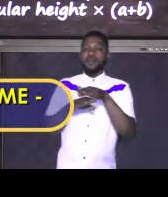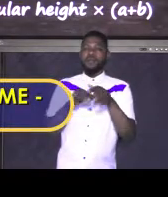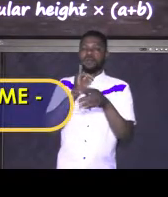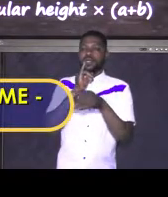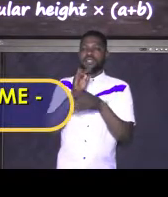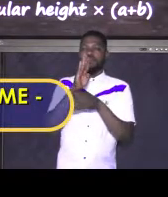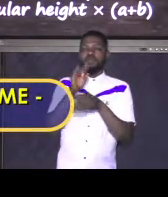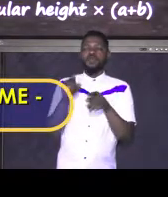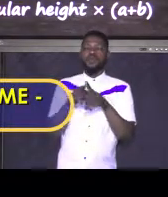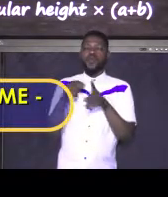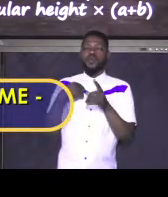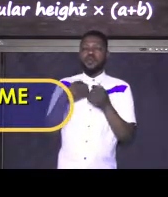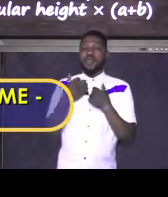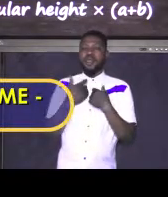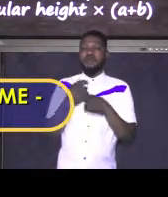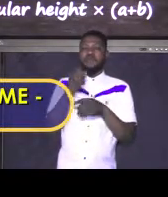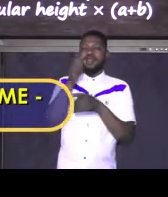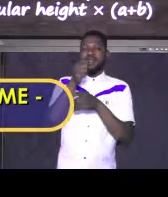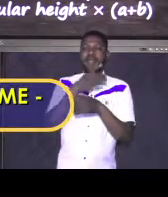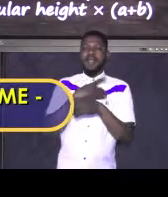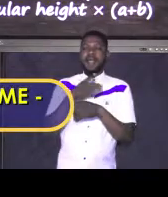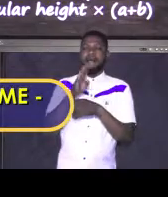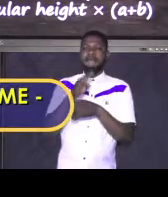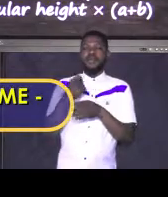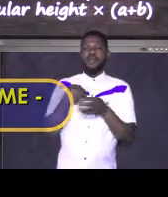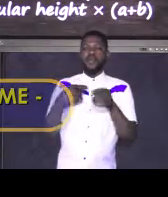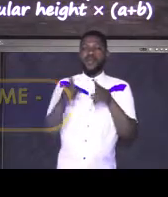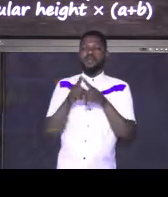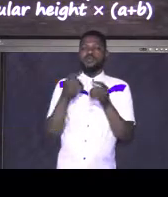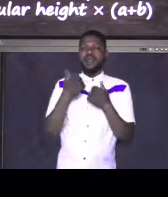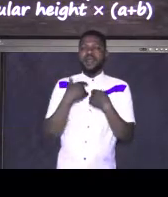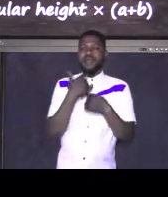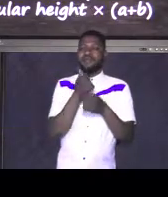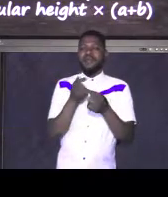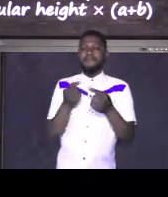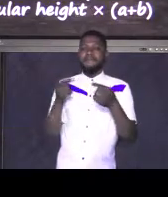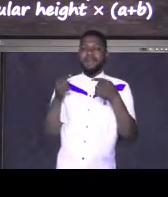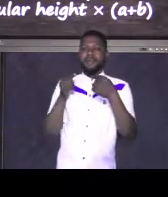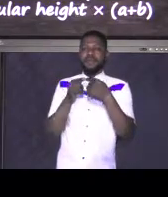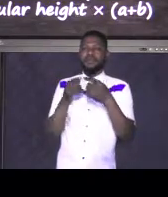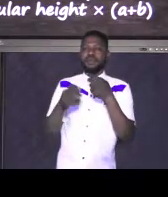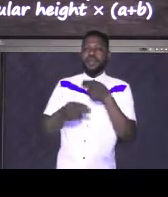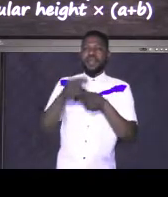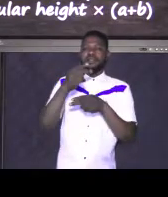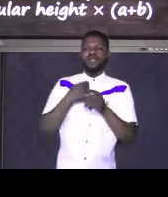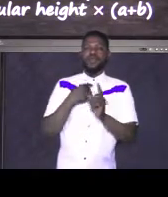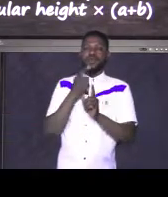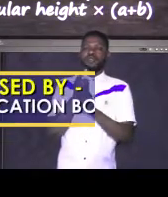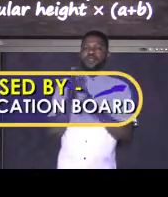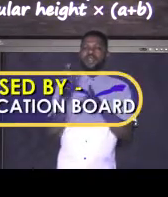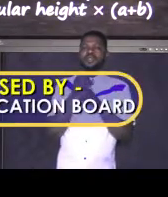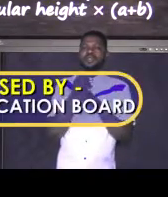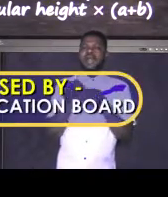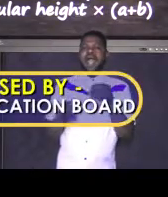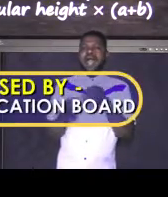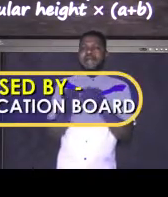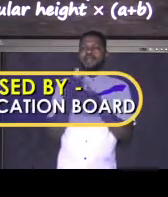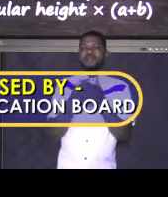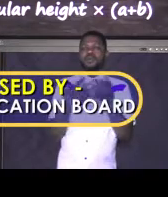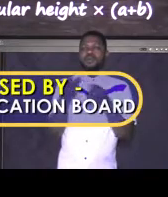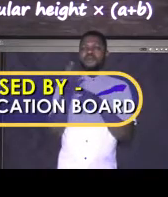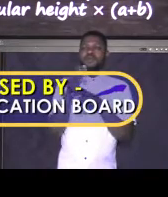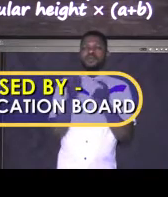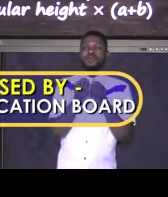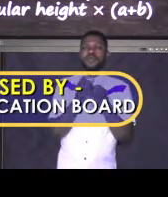below is B. So we have A and we have B, and we also have the perpendicular height. So we just add both of